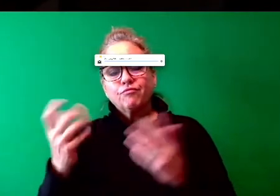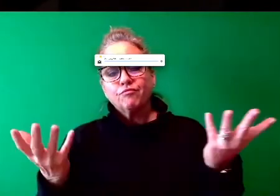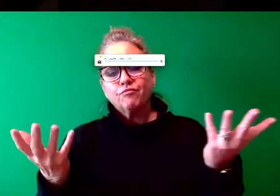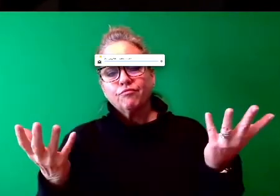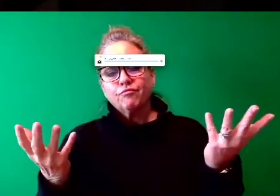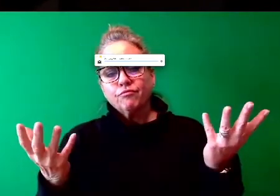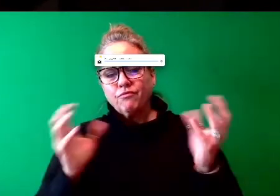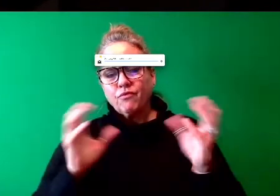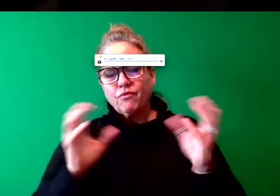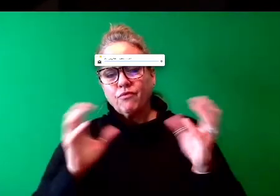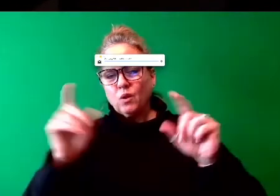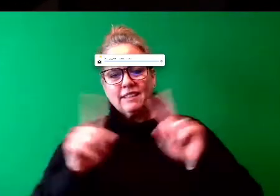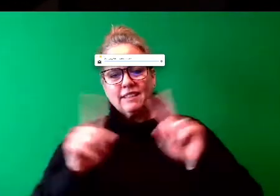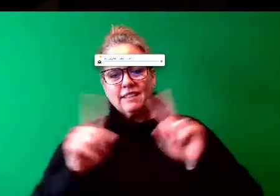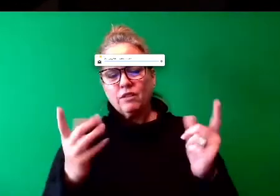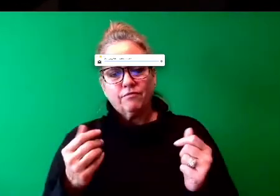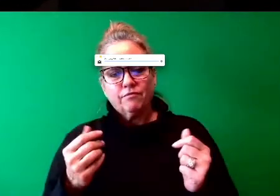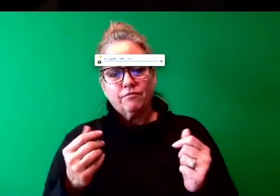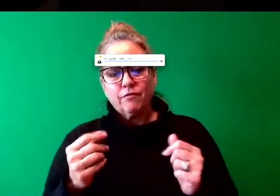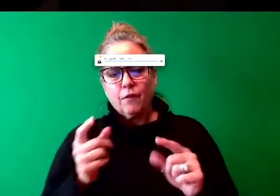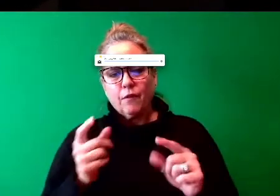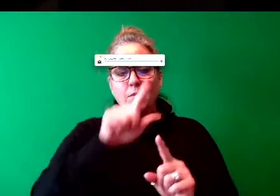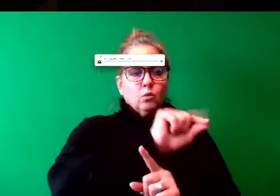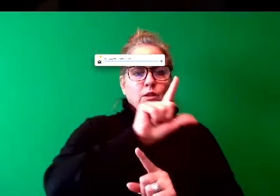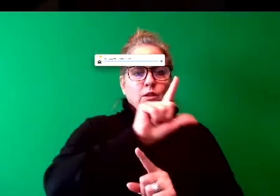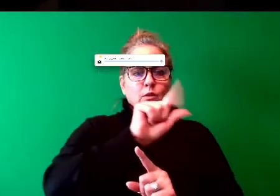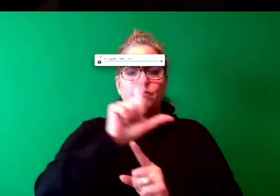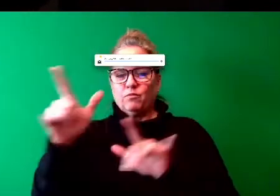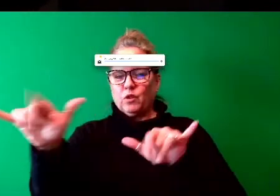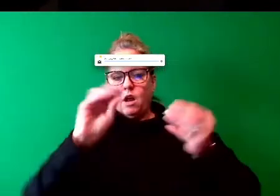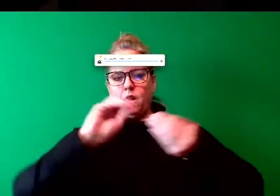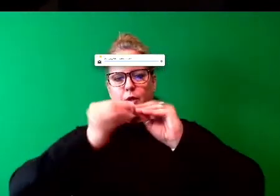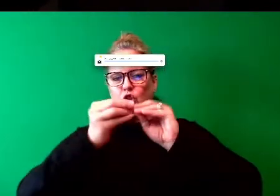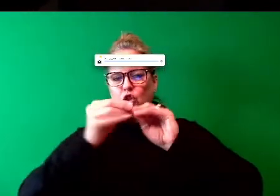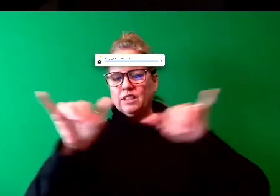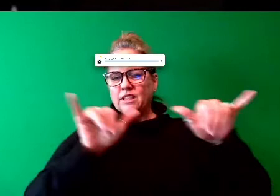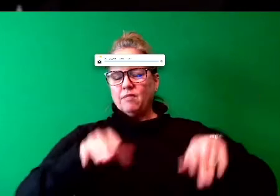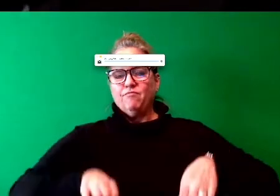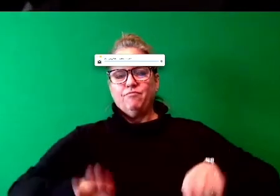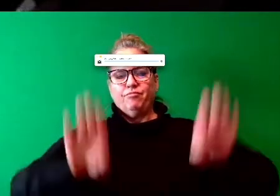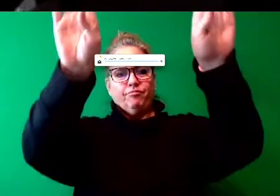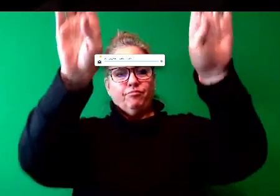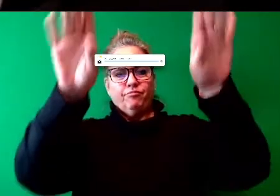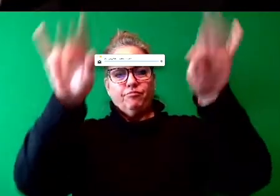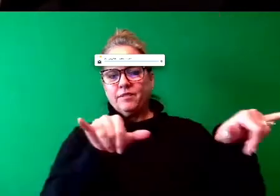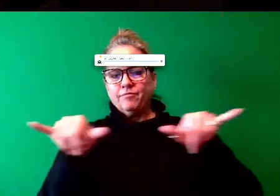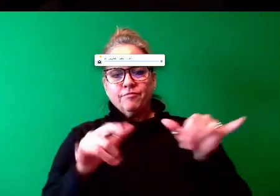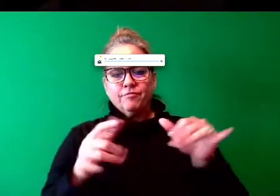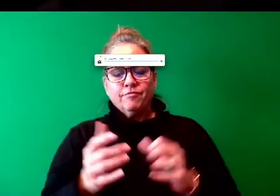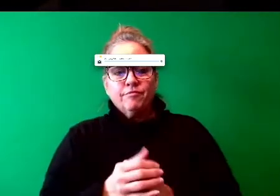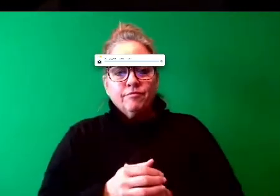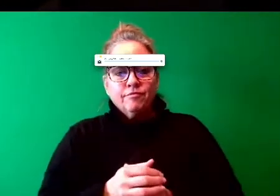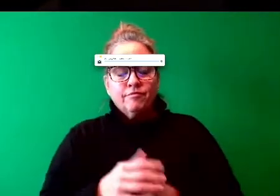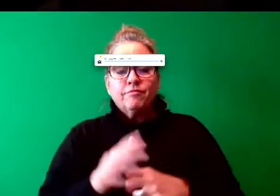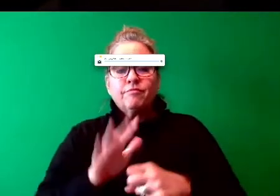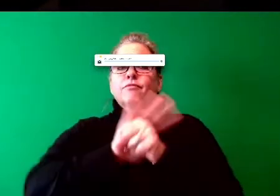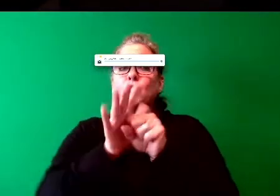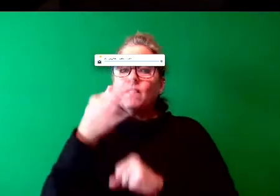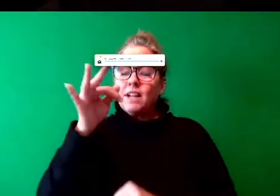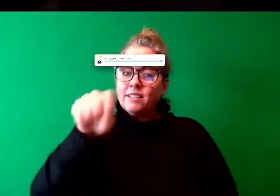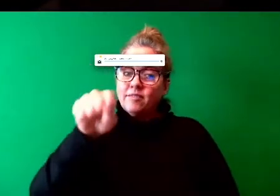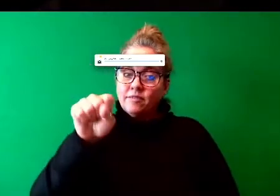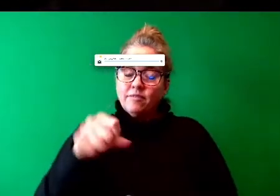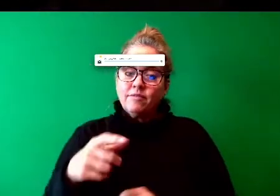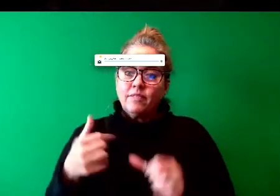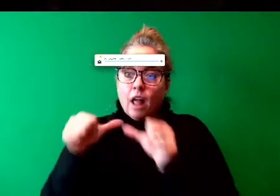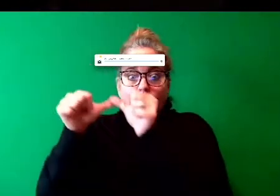have experienced in 2020 and 2021. And for them, it's more prolonged. It's driven by COVID-19, but